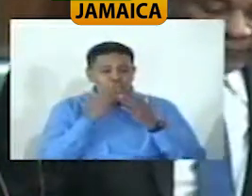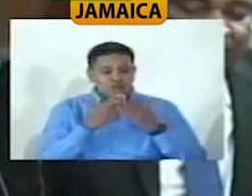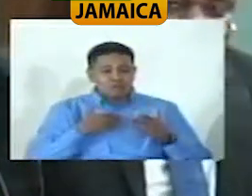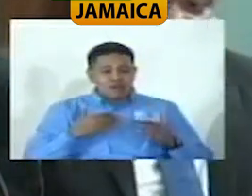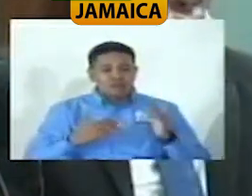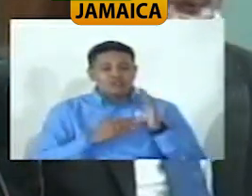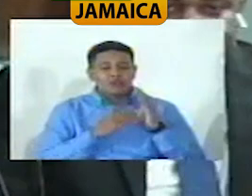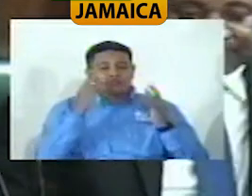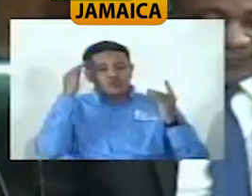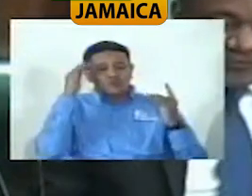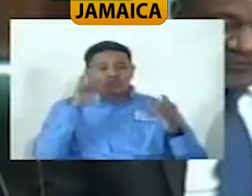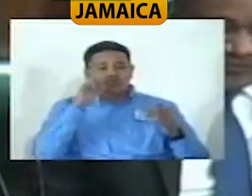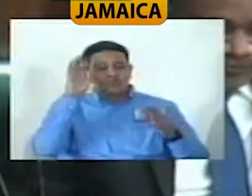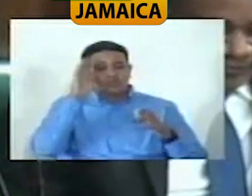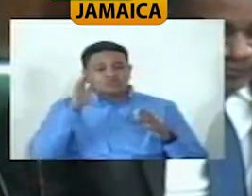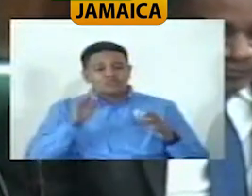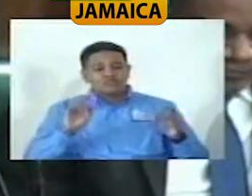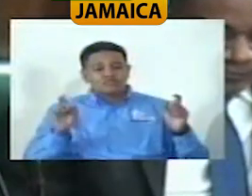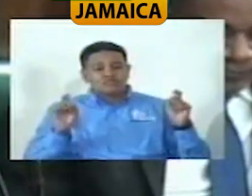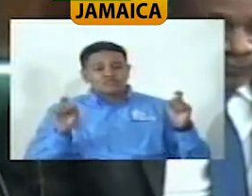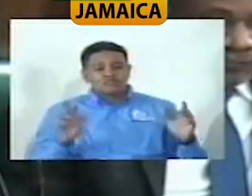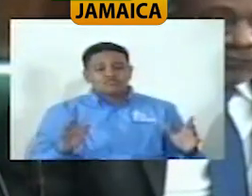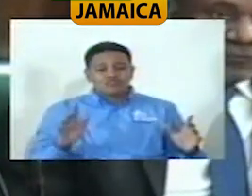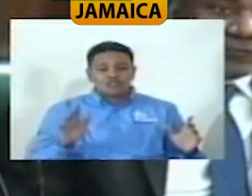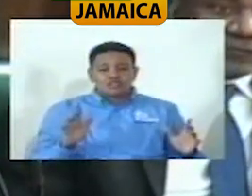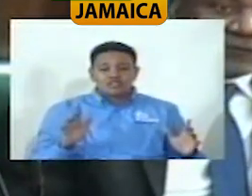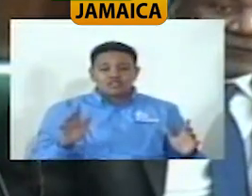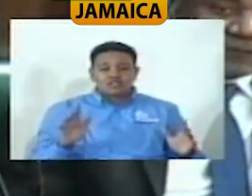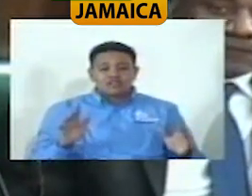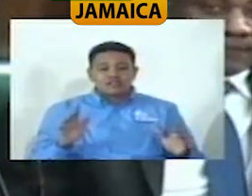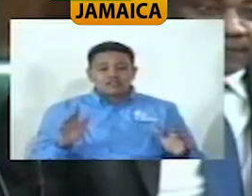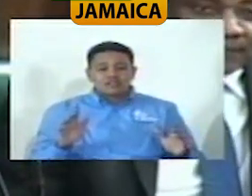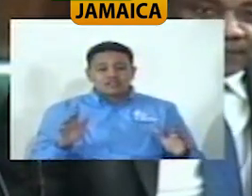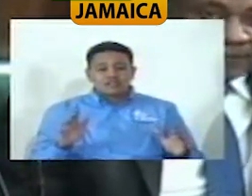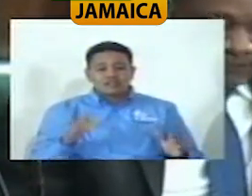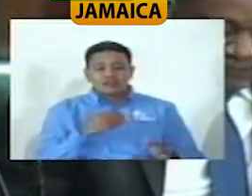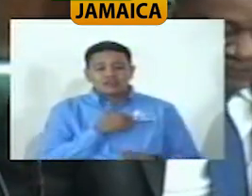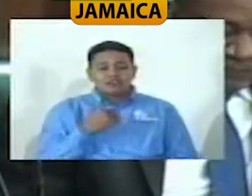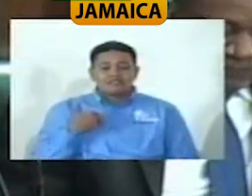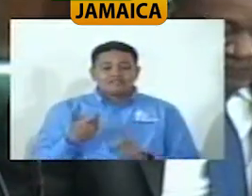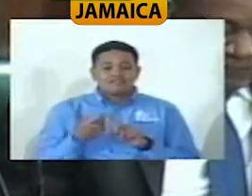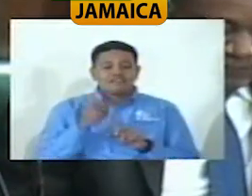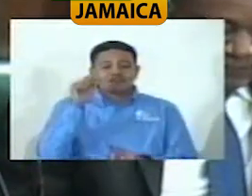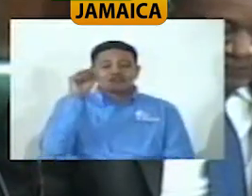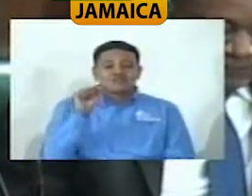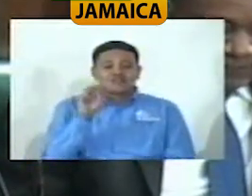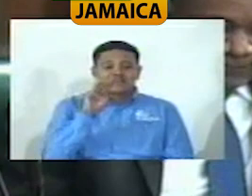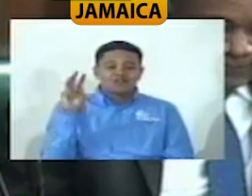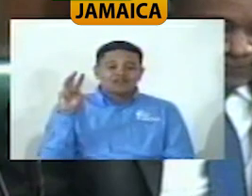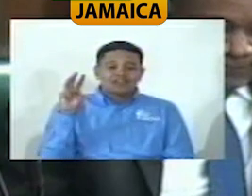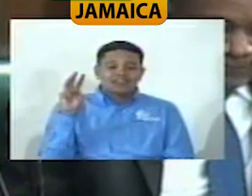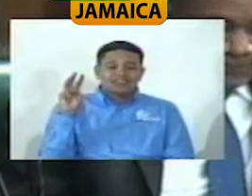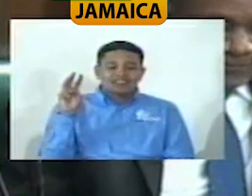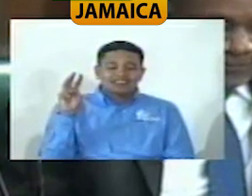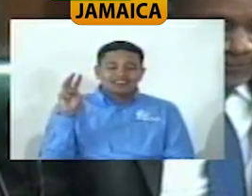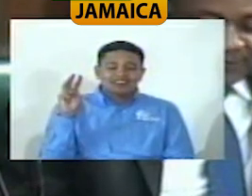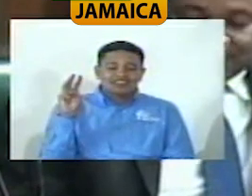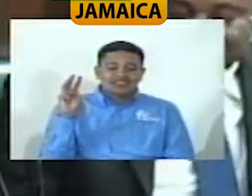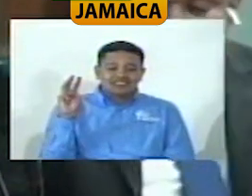now is who will restrain the member from Southwest.